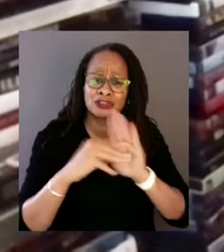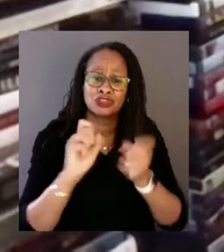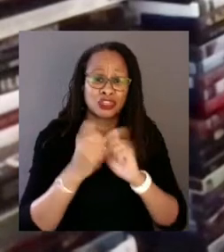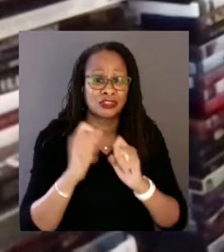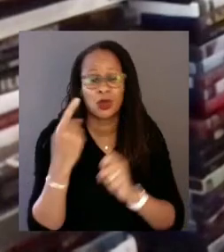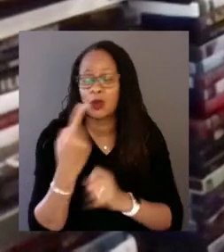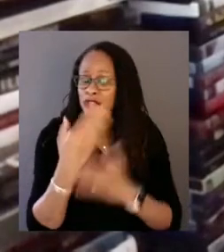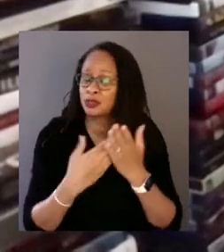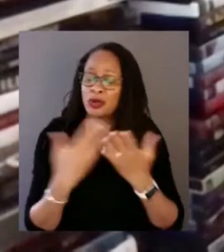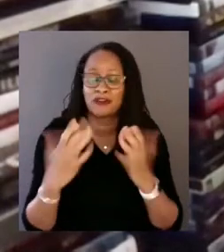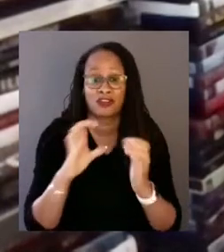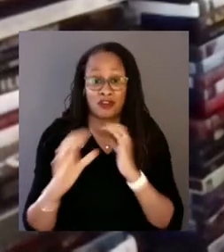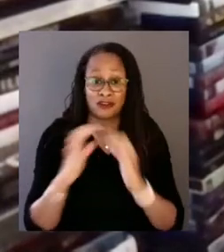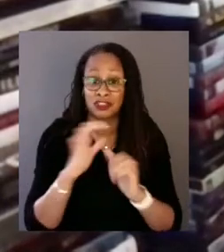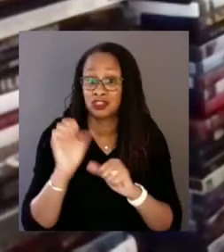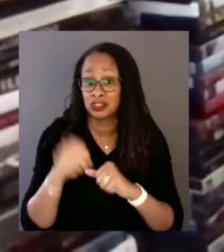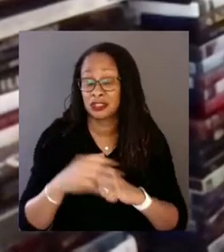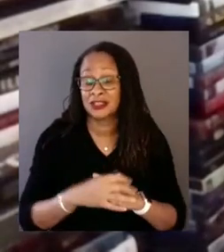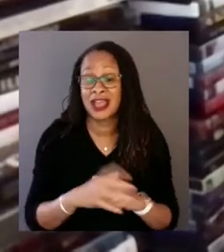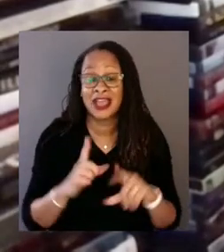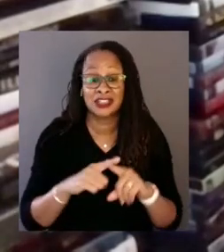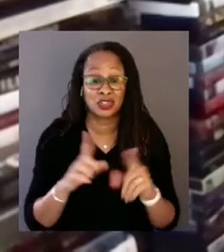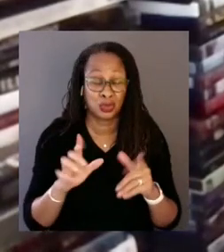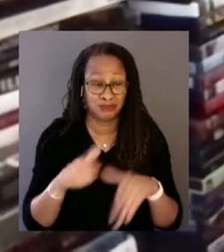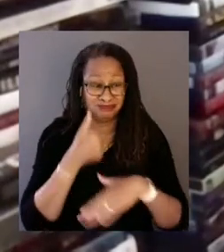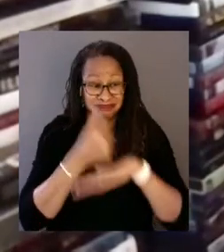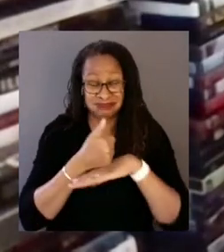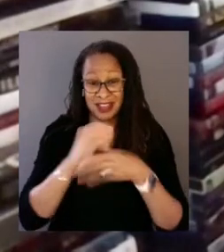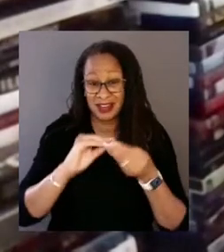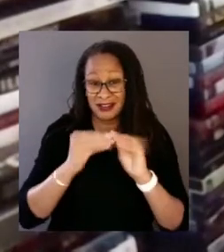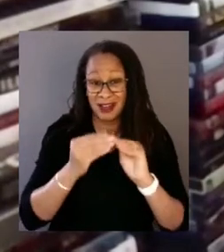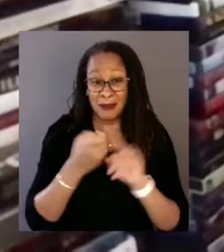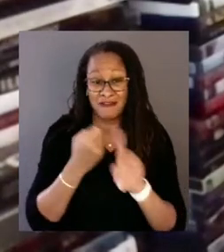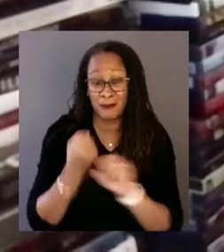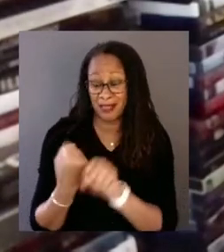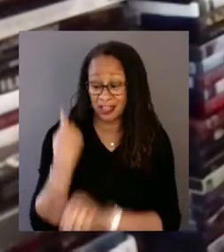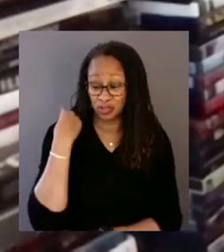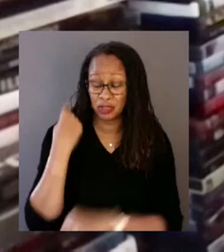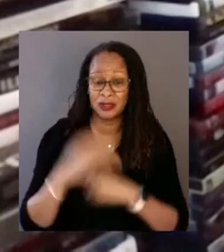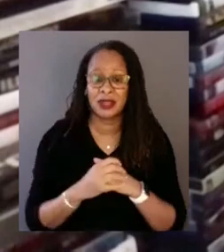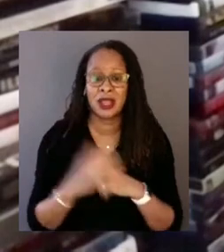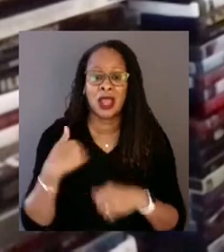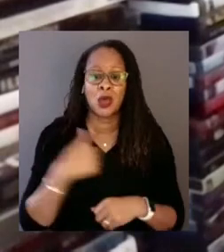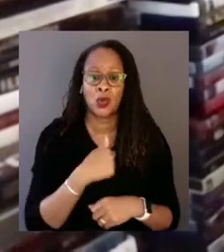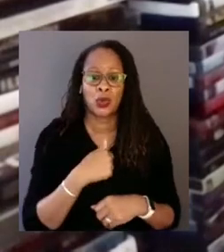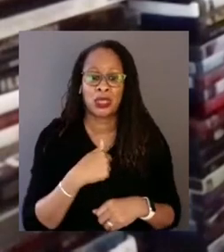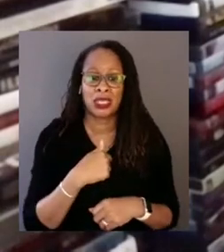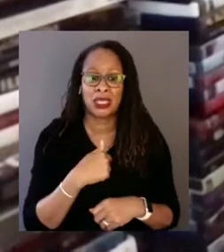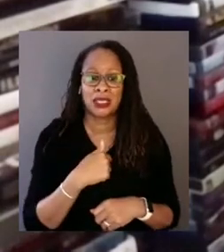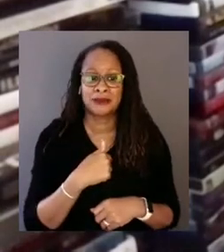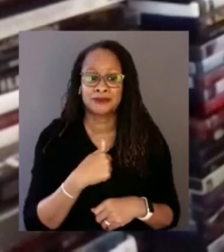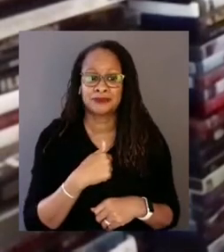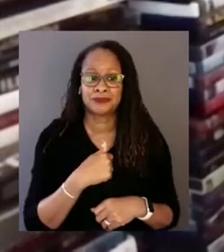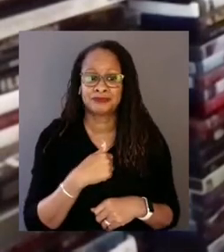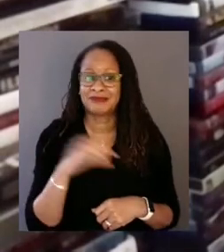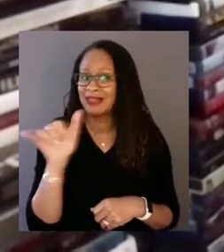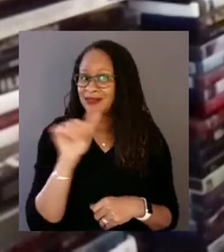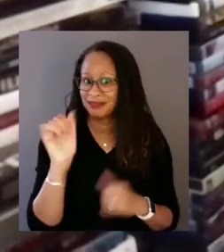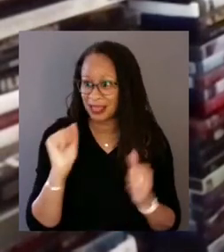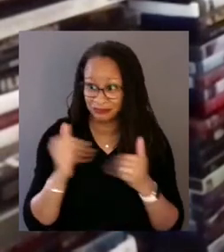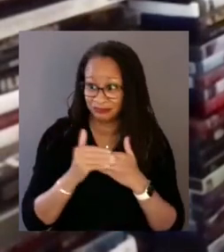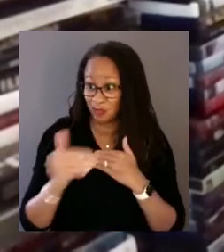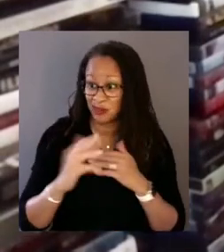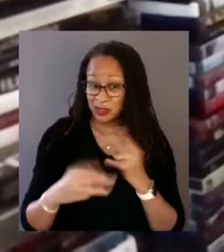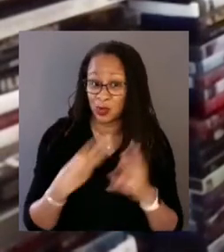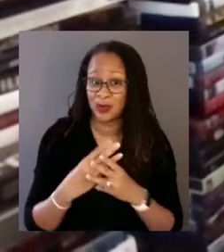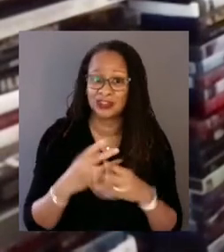conversation. So to put in context the number from last year, right? We were really, like everyone else,